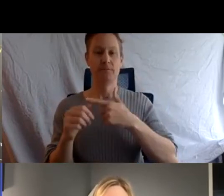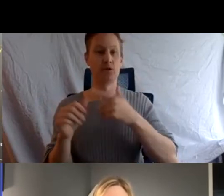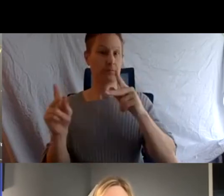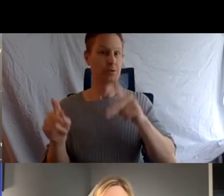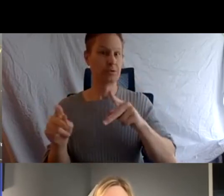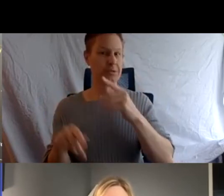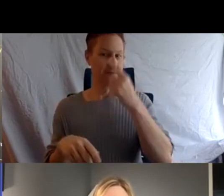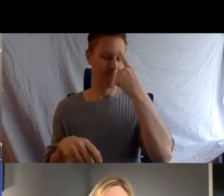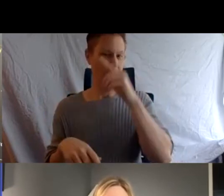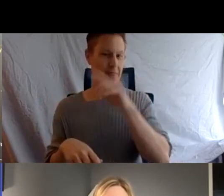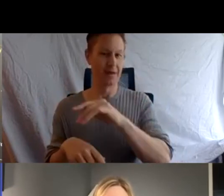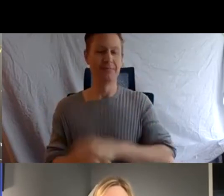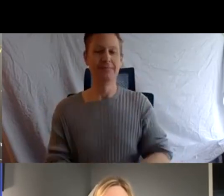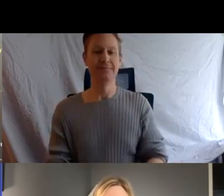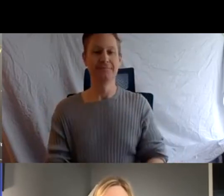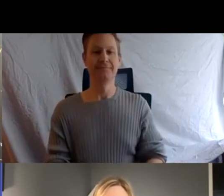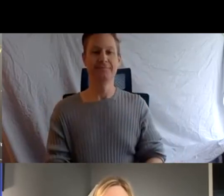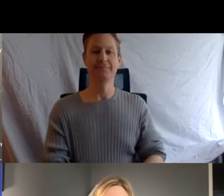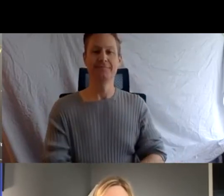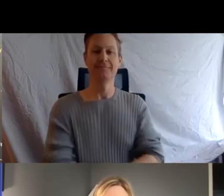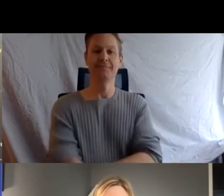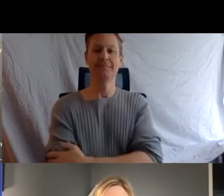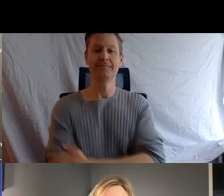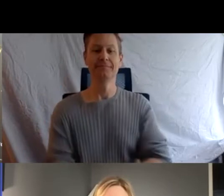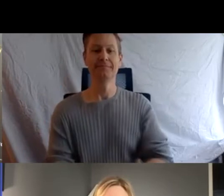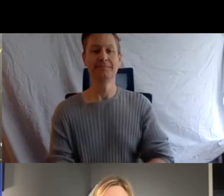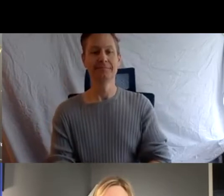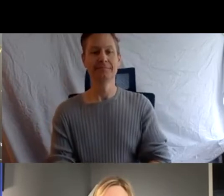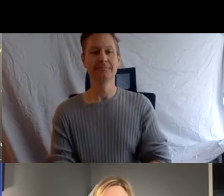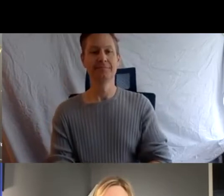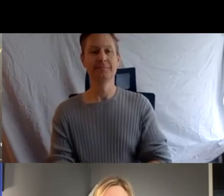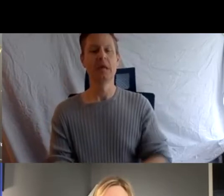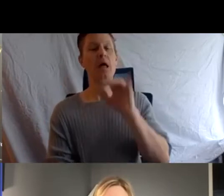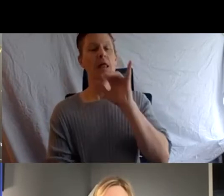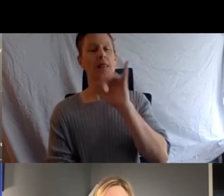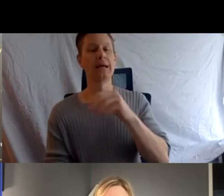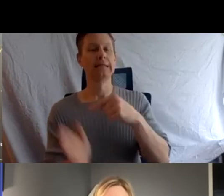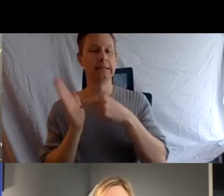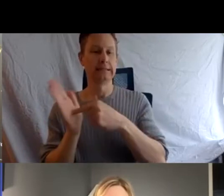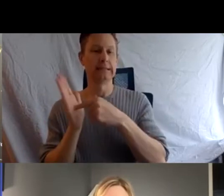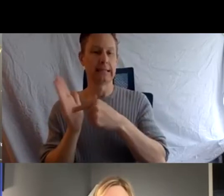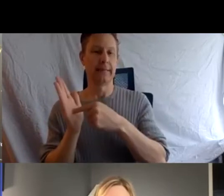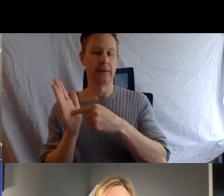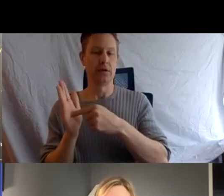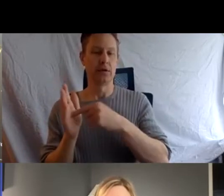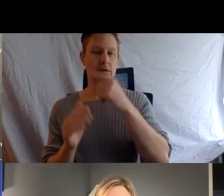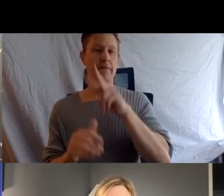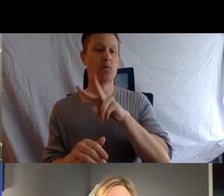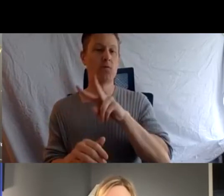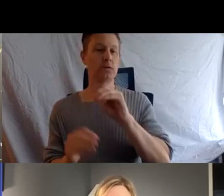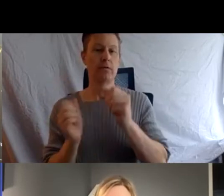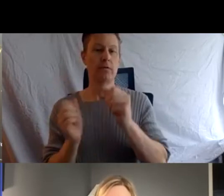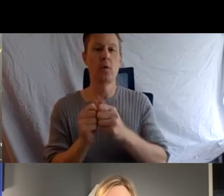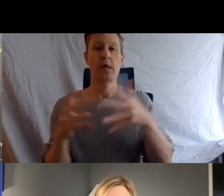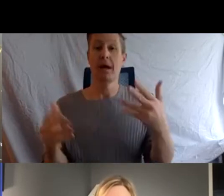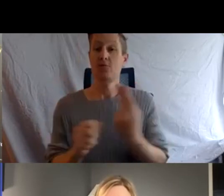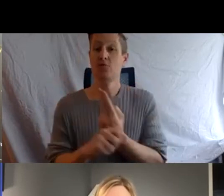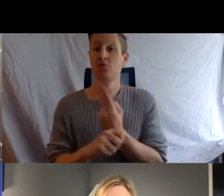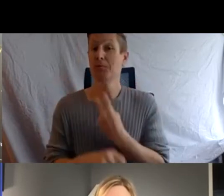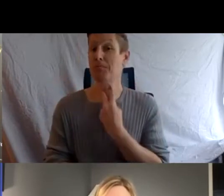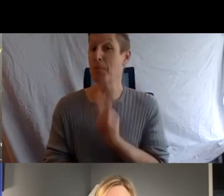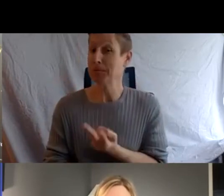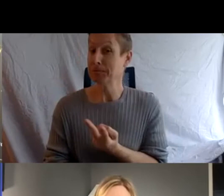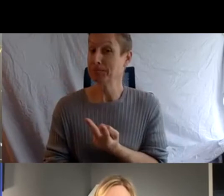Nope, all good. So that was just an example of doing voiceover without having to use your